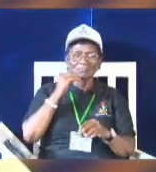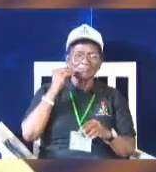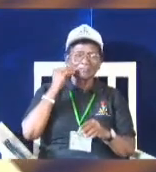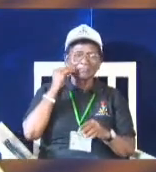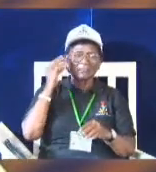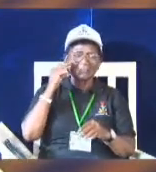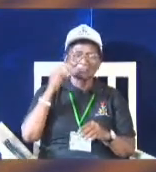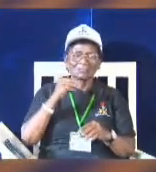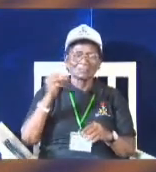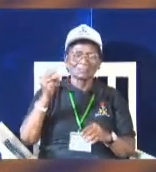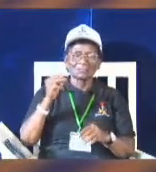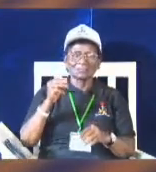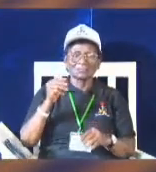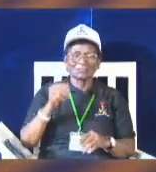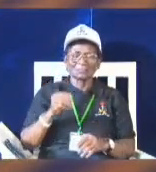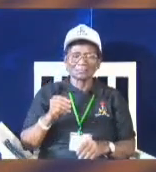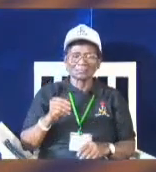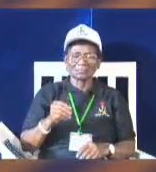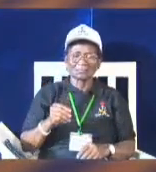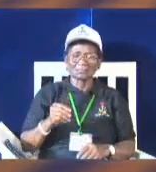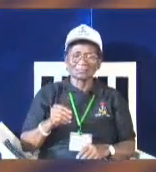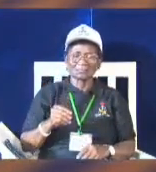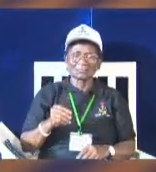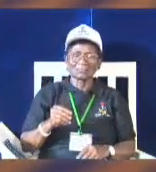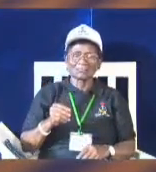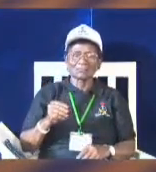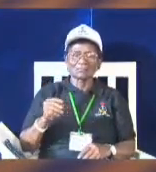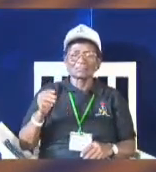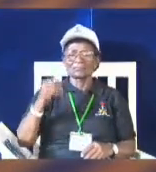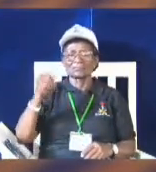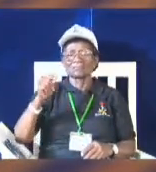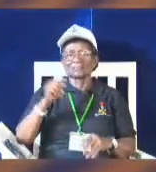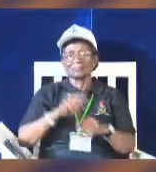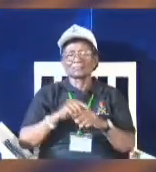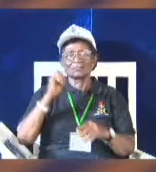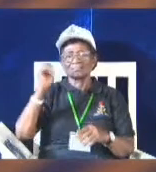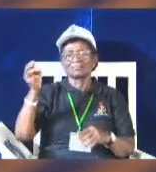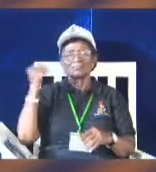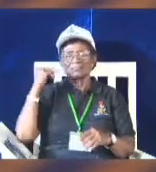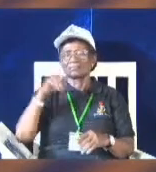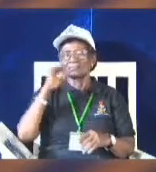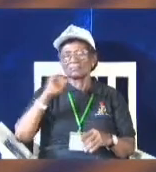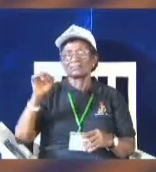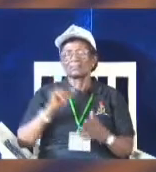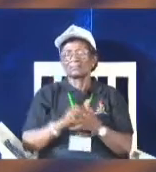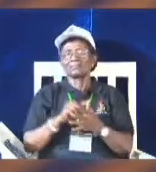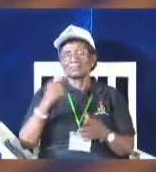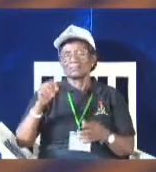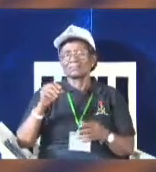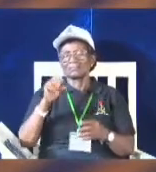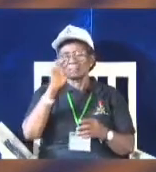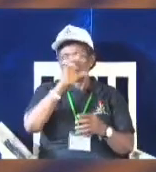And at the time he was saying that, the Gugu festival was just some weeks away.